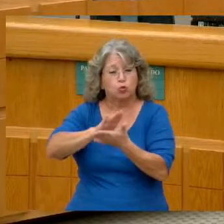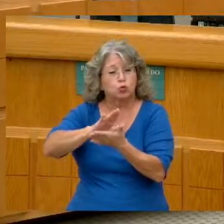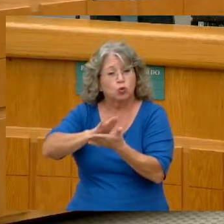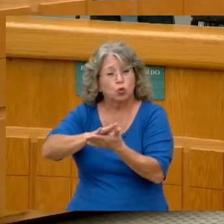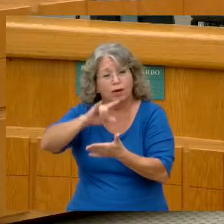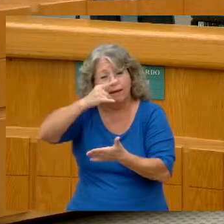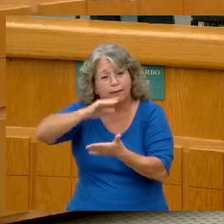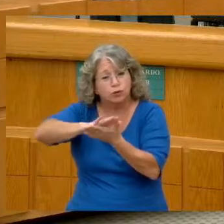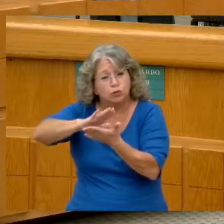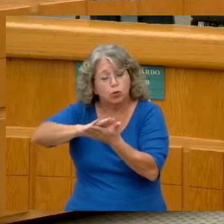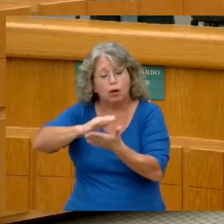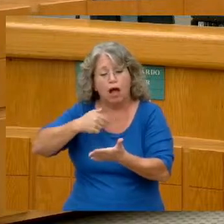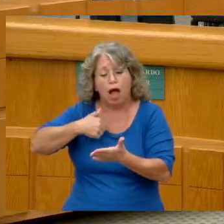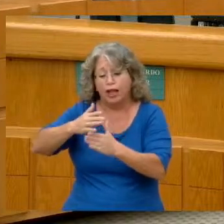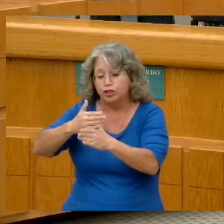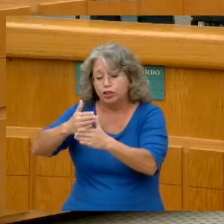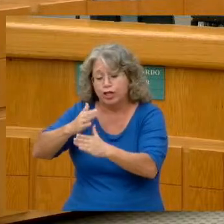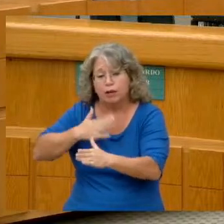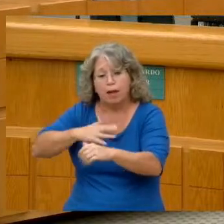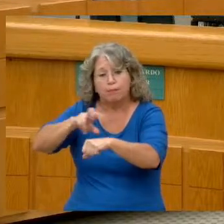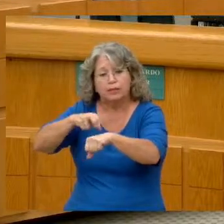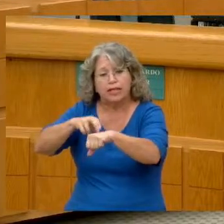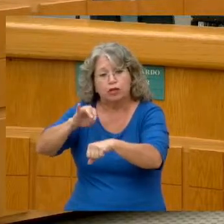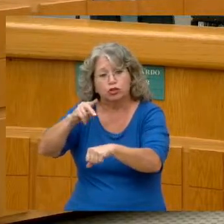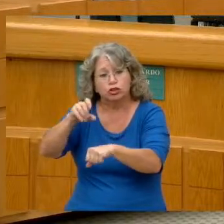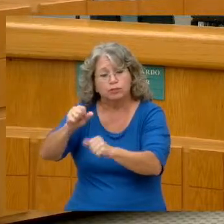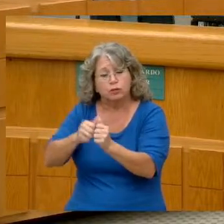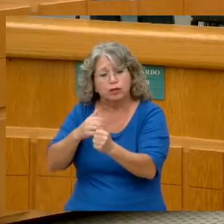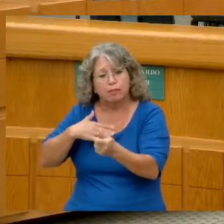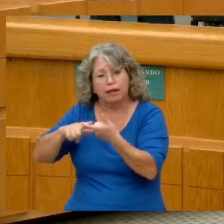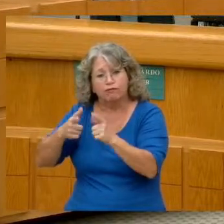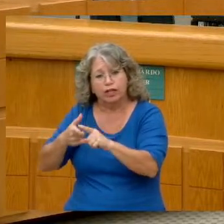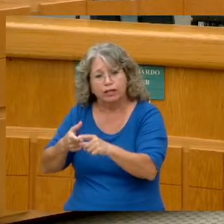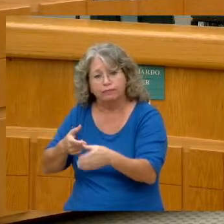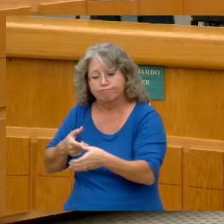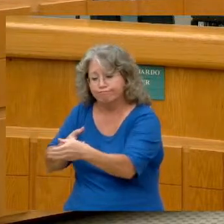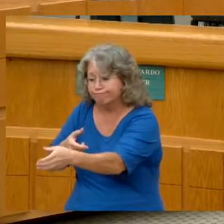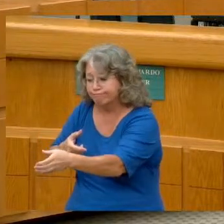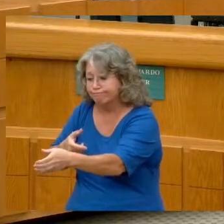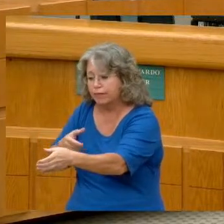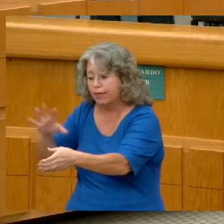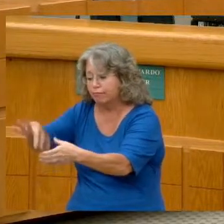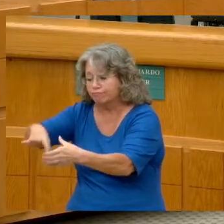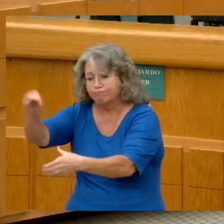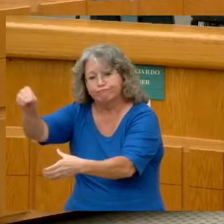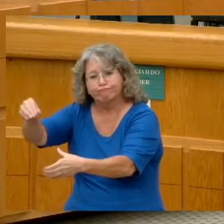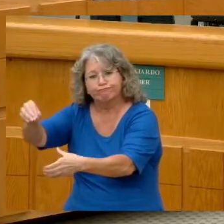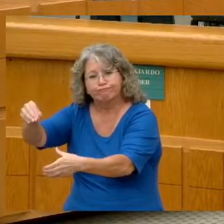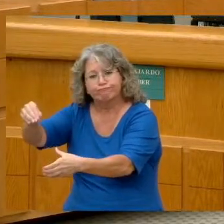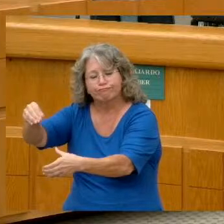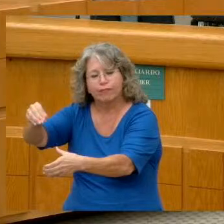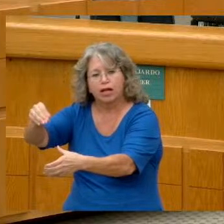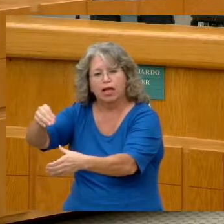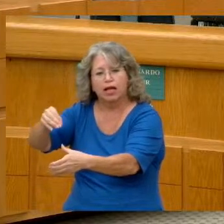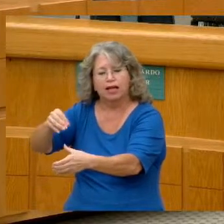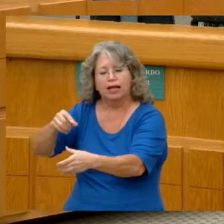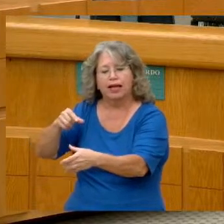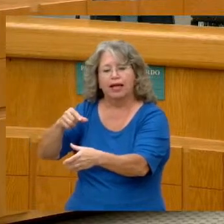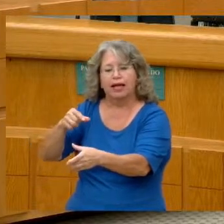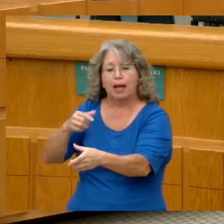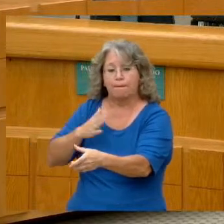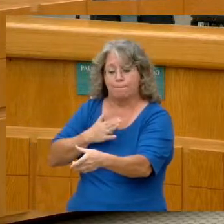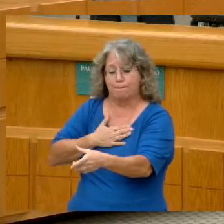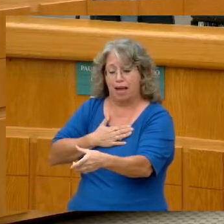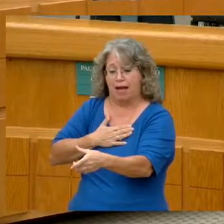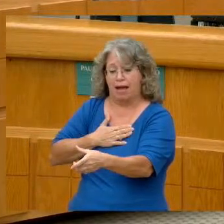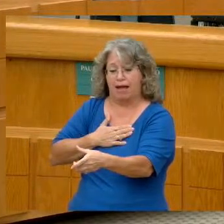people ask me, well, did they get it from the chips? No, they didn't get it from the chips. My hands are dirty. They're infected. I'm touching the bag. I